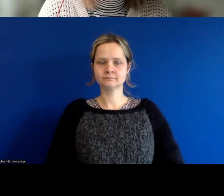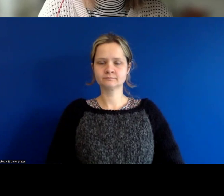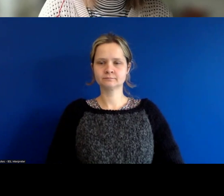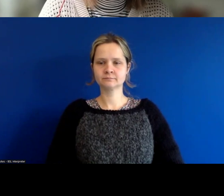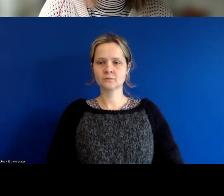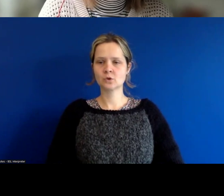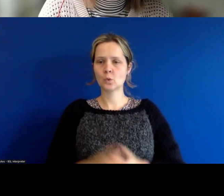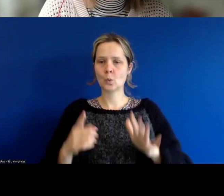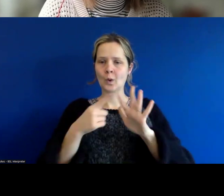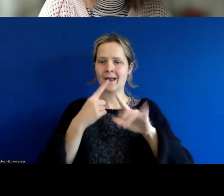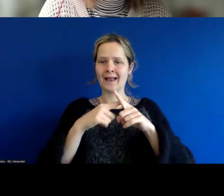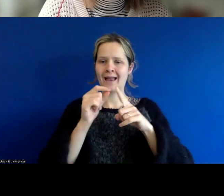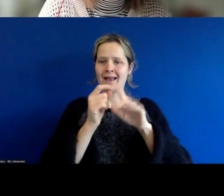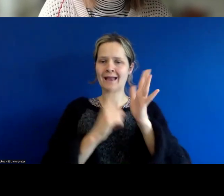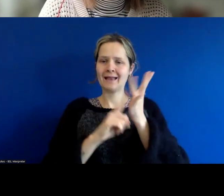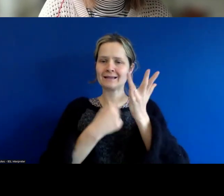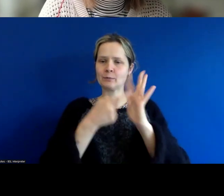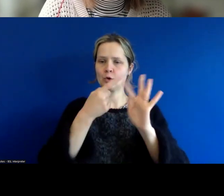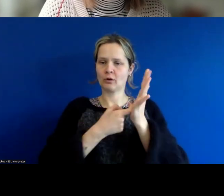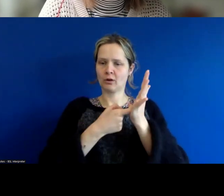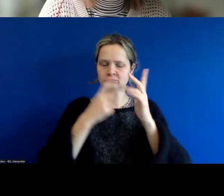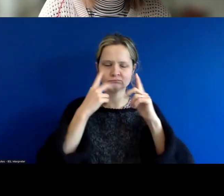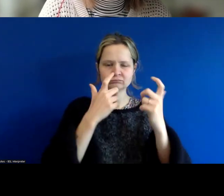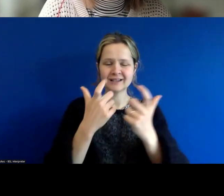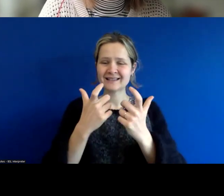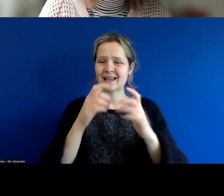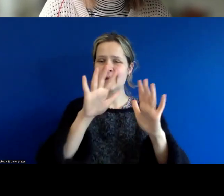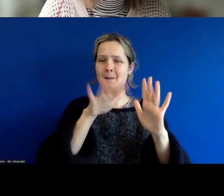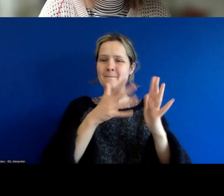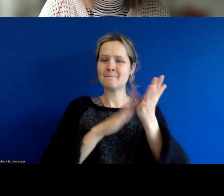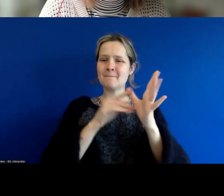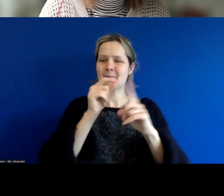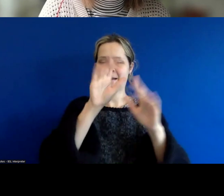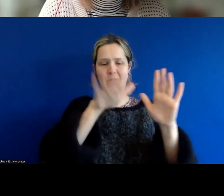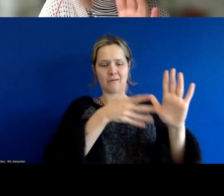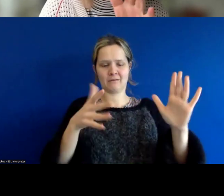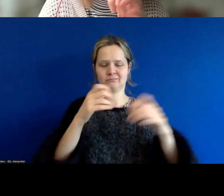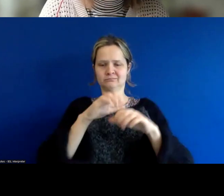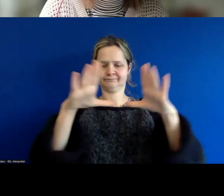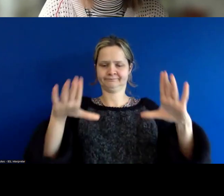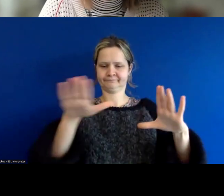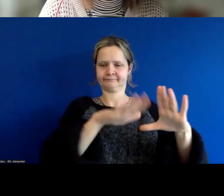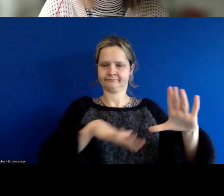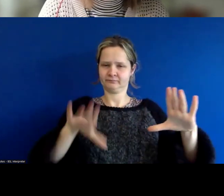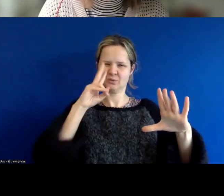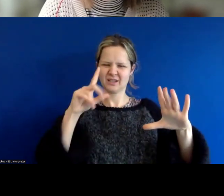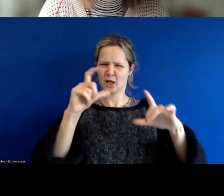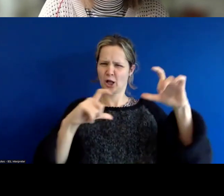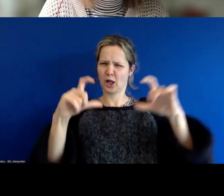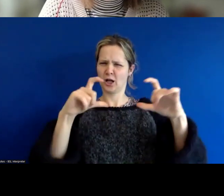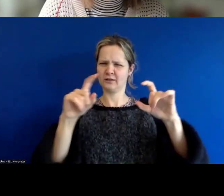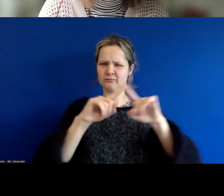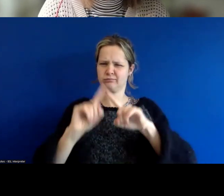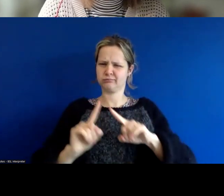Explorer is a map-based product. So you'll see here there's a map of Manchester, which has got different colours on. And what